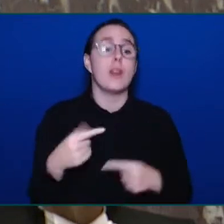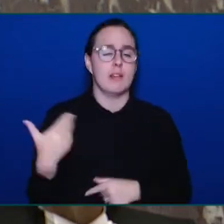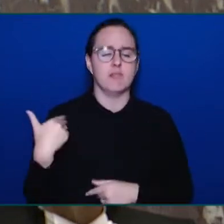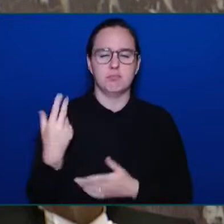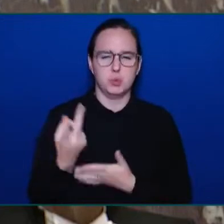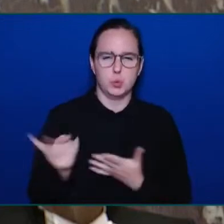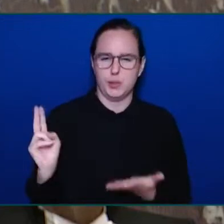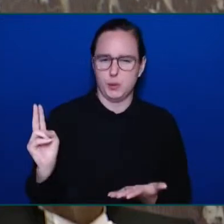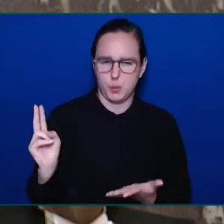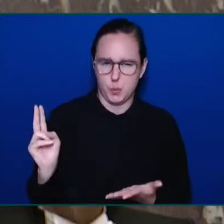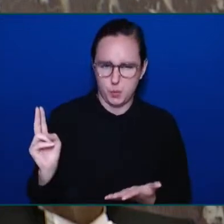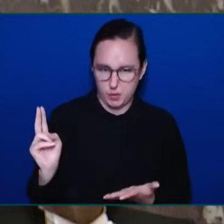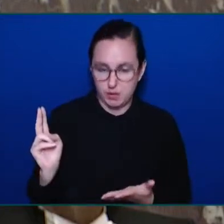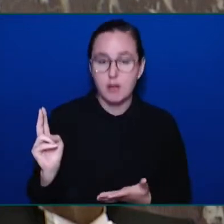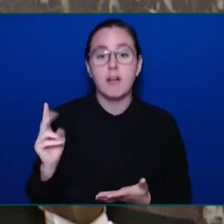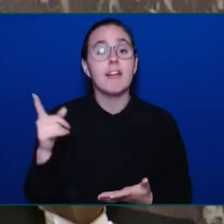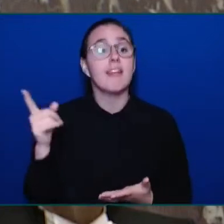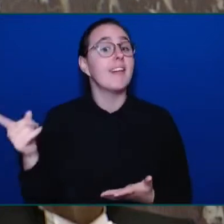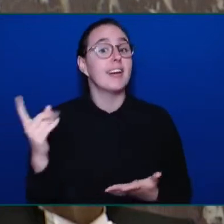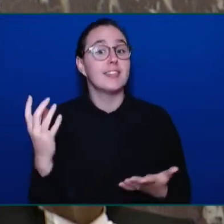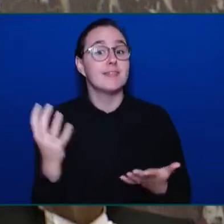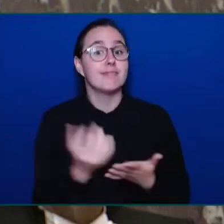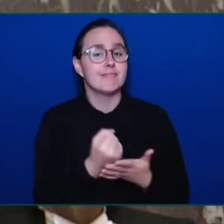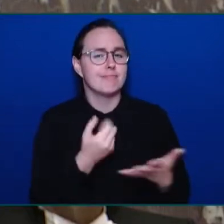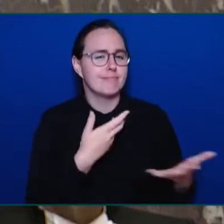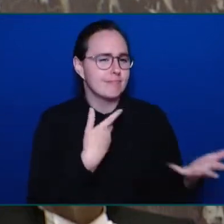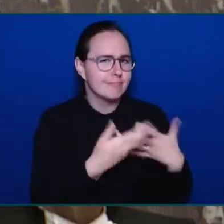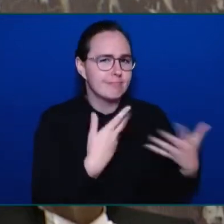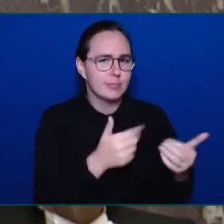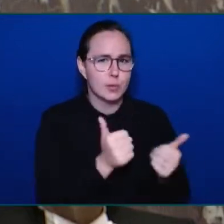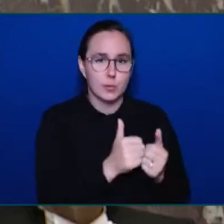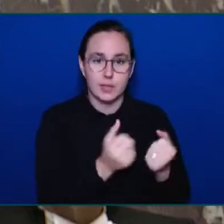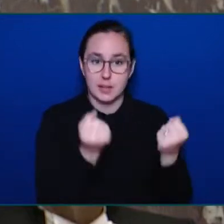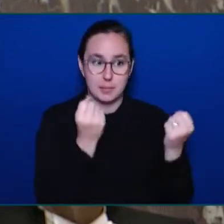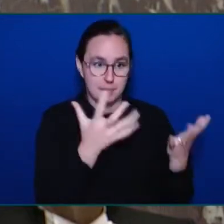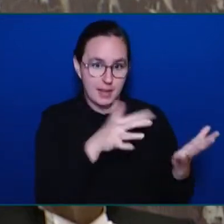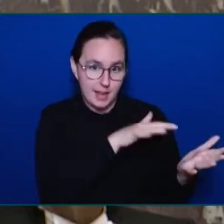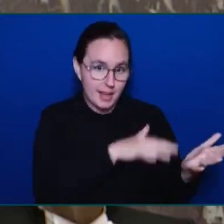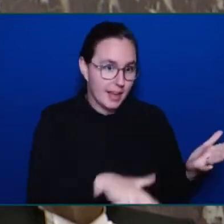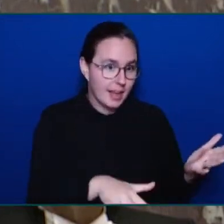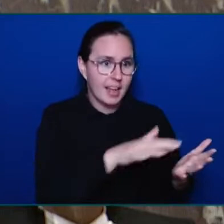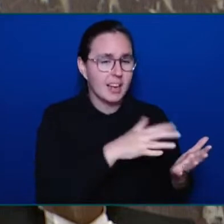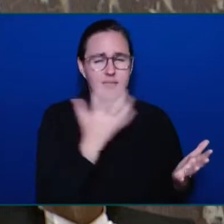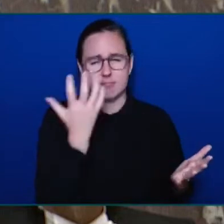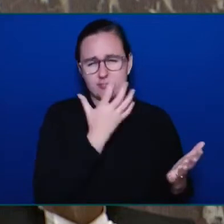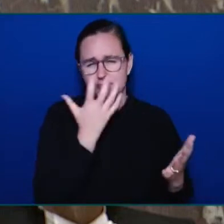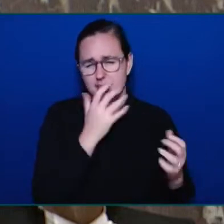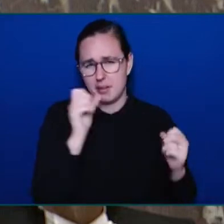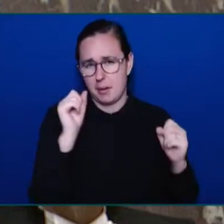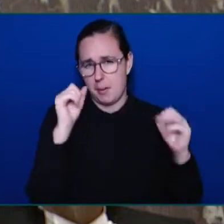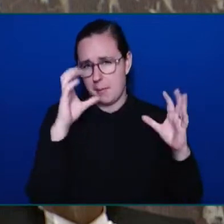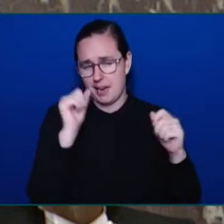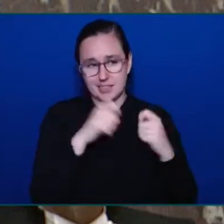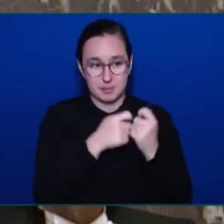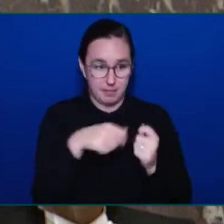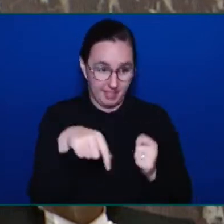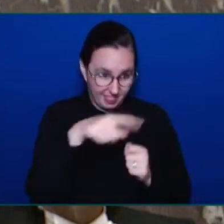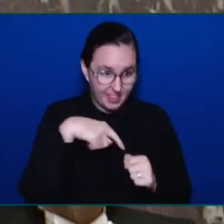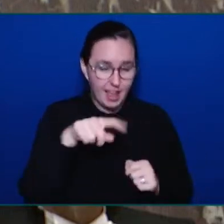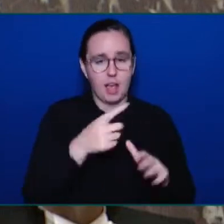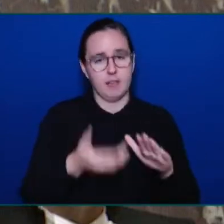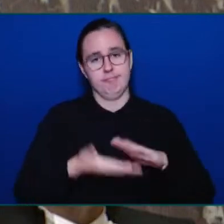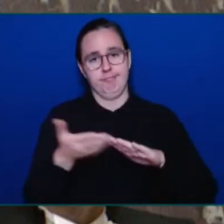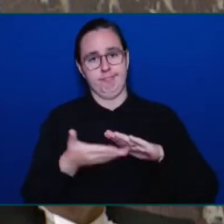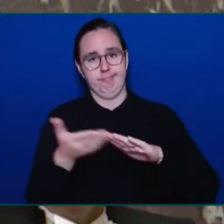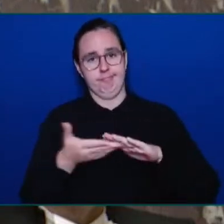complement of the amazing team that keeps Prince Rupert Regional Hospital running. And and I'm so grateful for his visit. I know